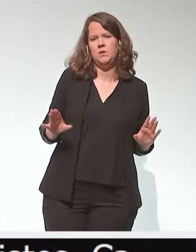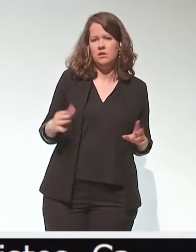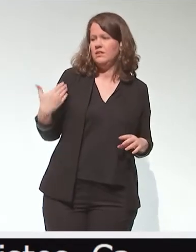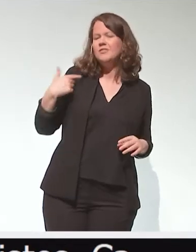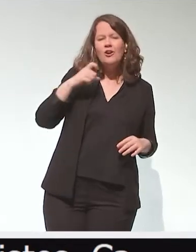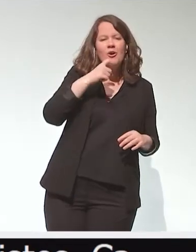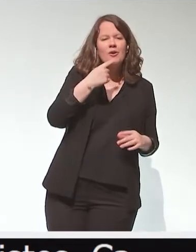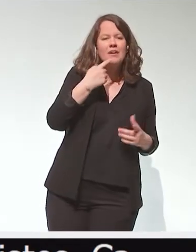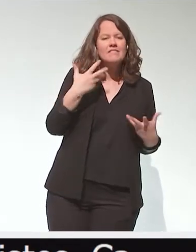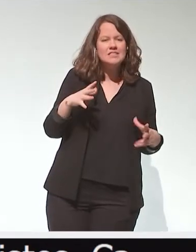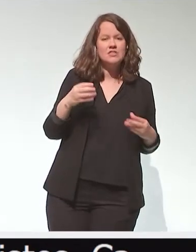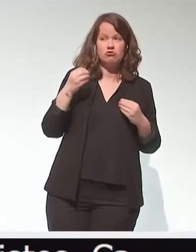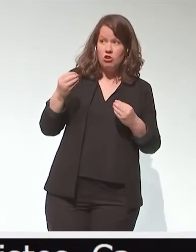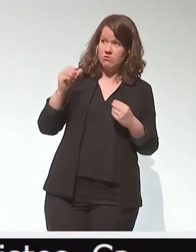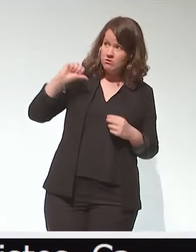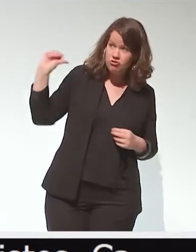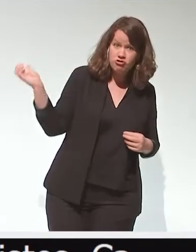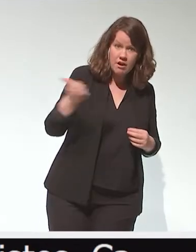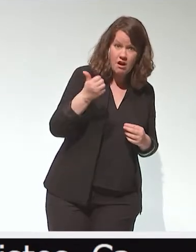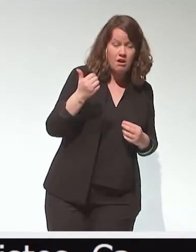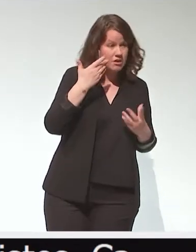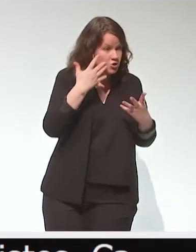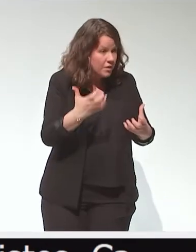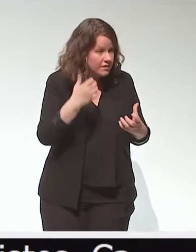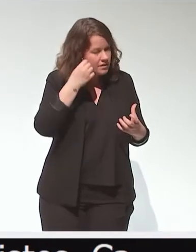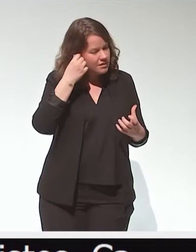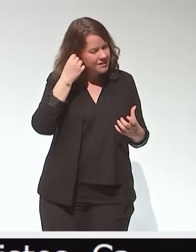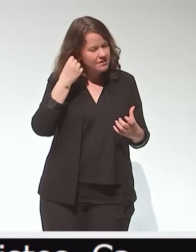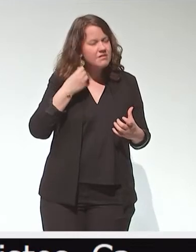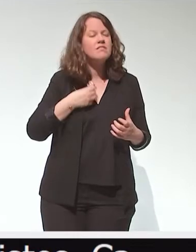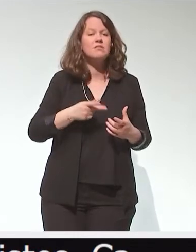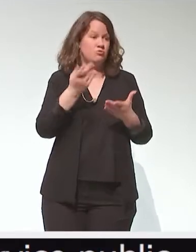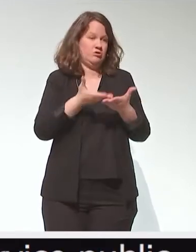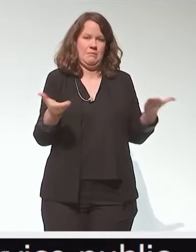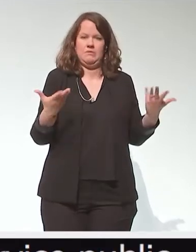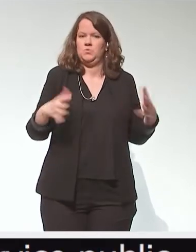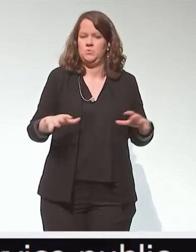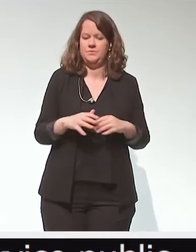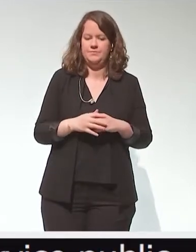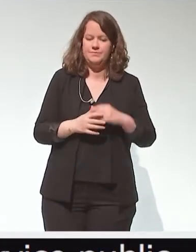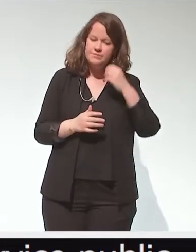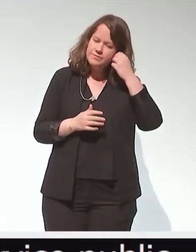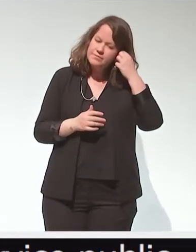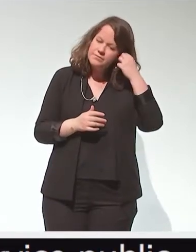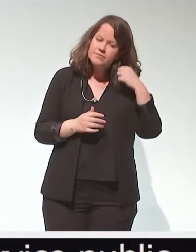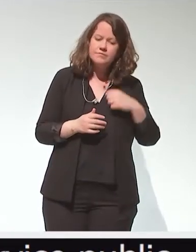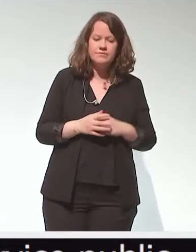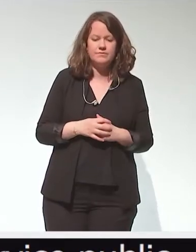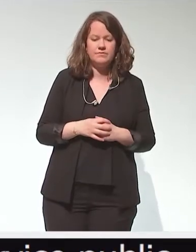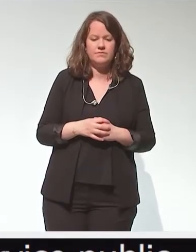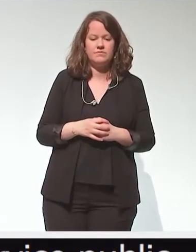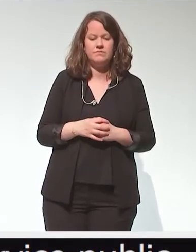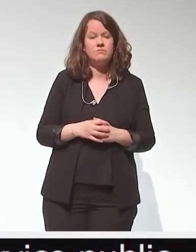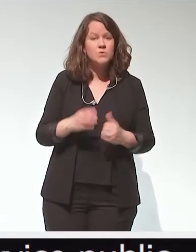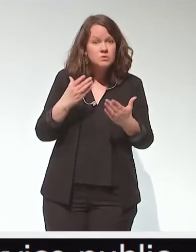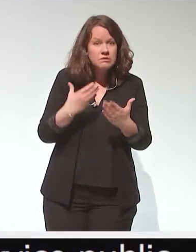that we are trying to streamline matters for young PWDs in